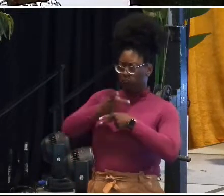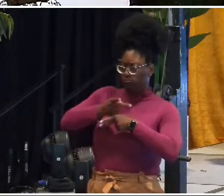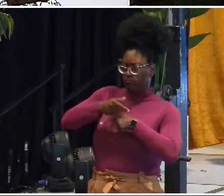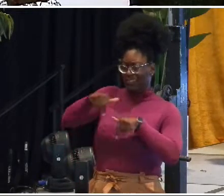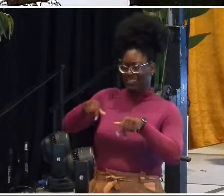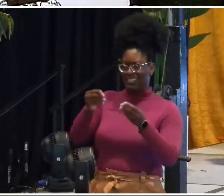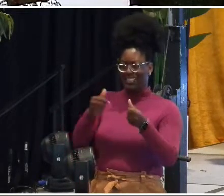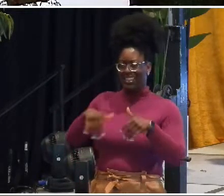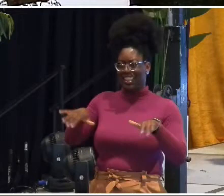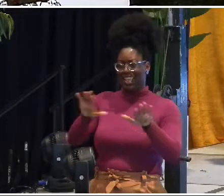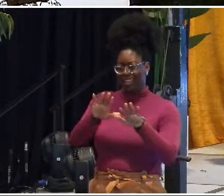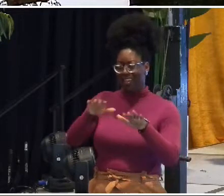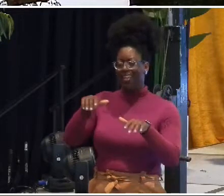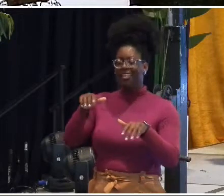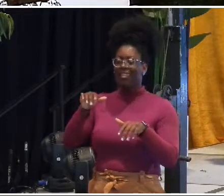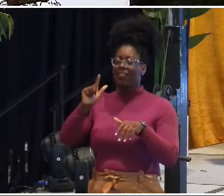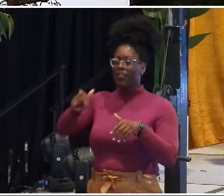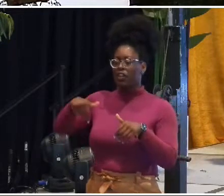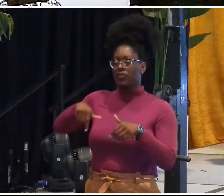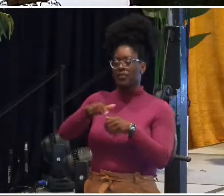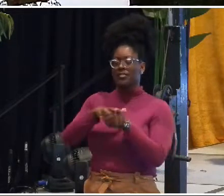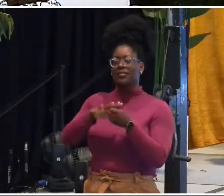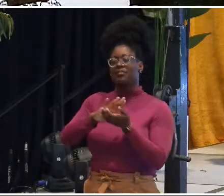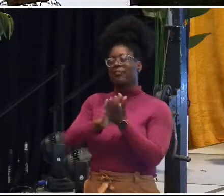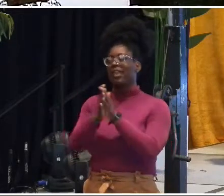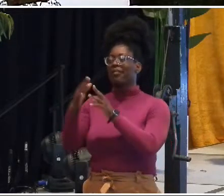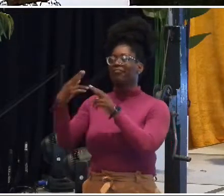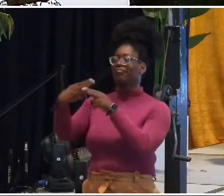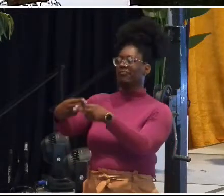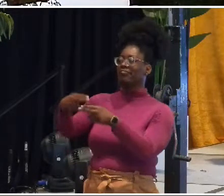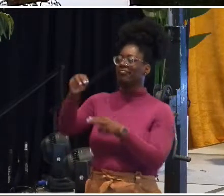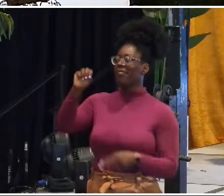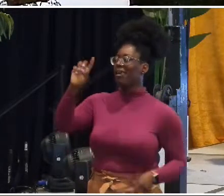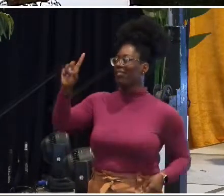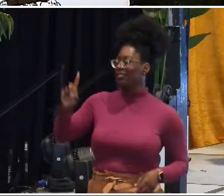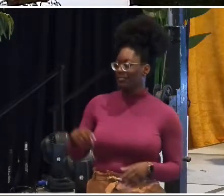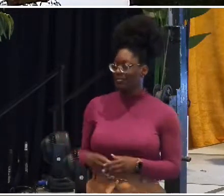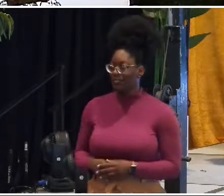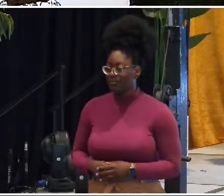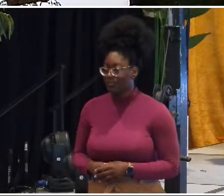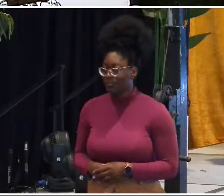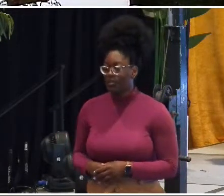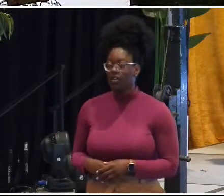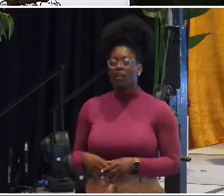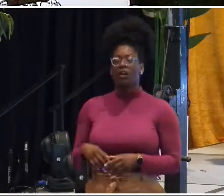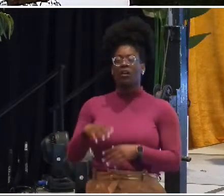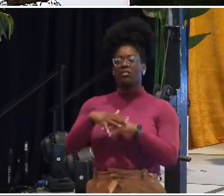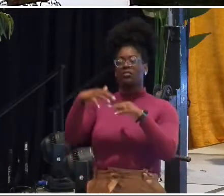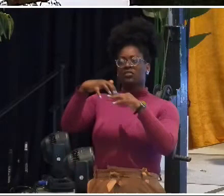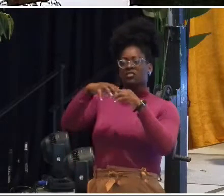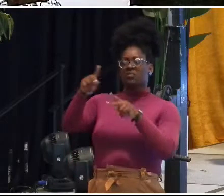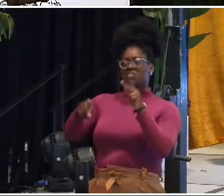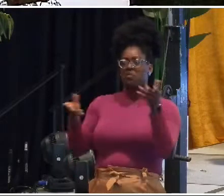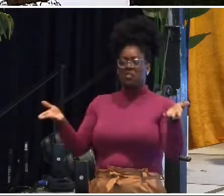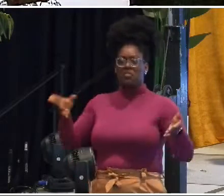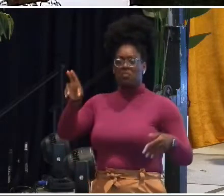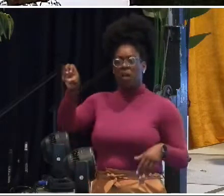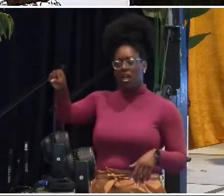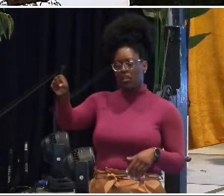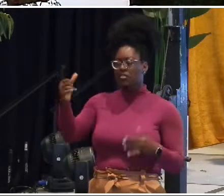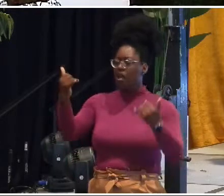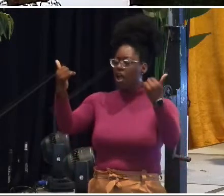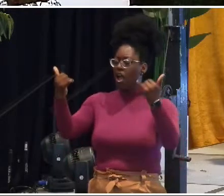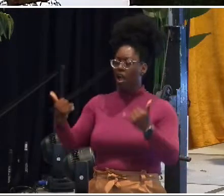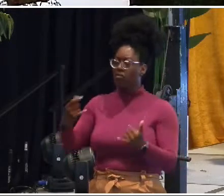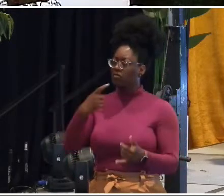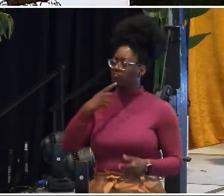in solidarity with indigenous people all over the world who are demanding land back and understand the vital